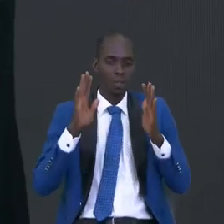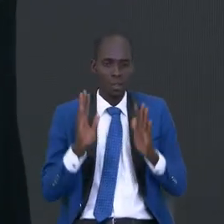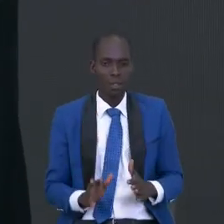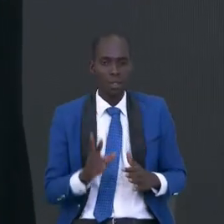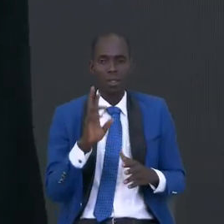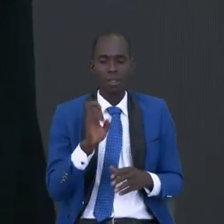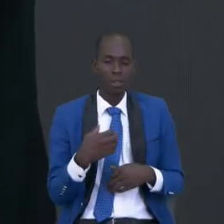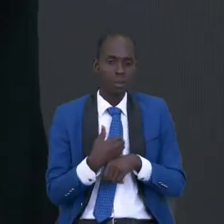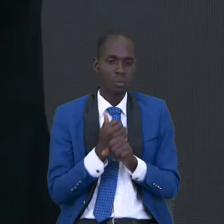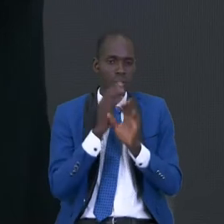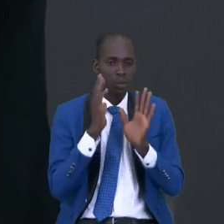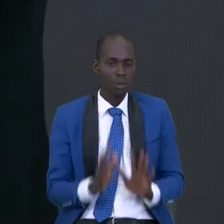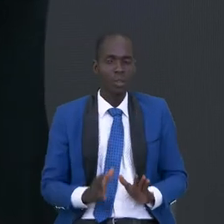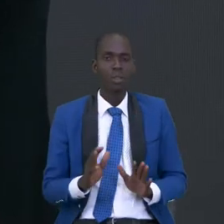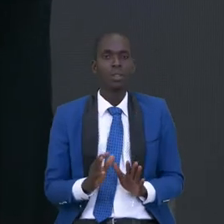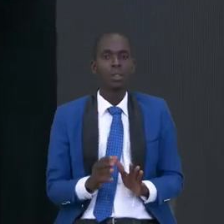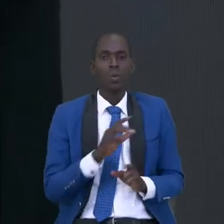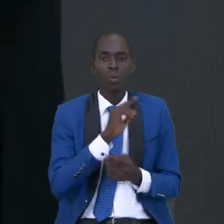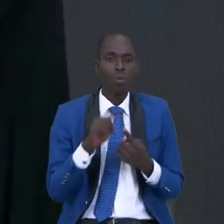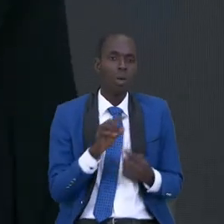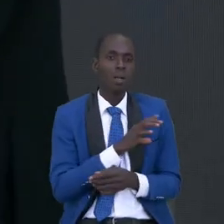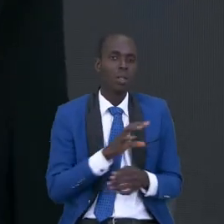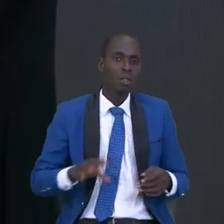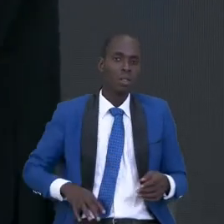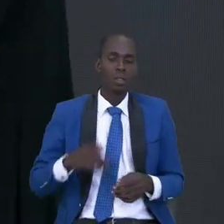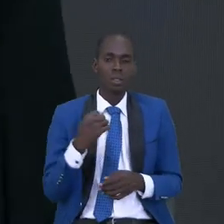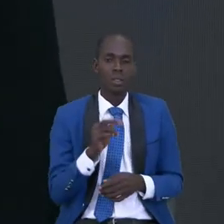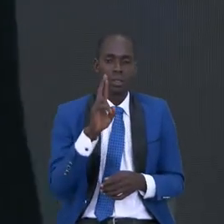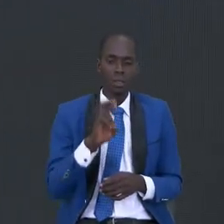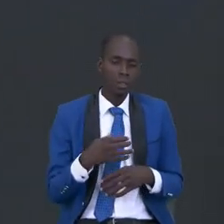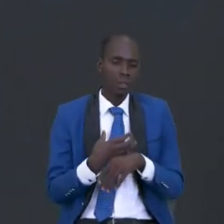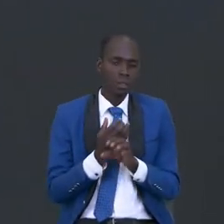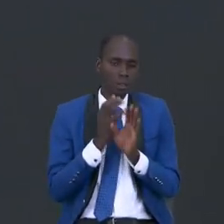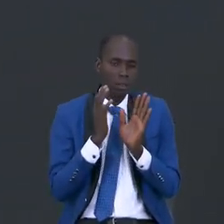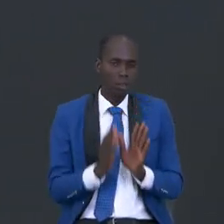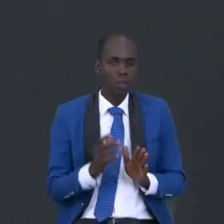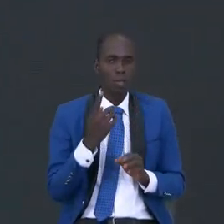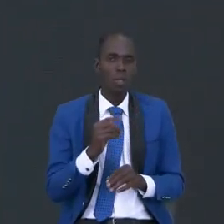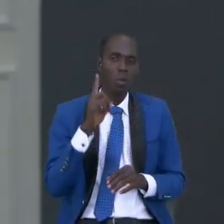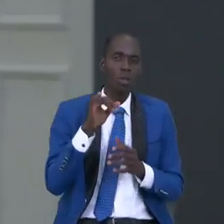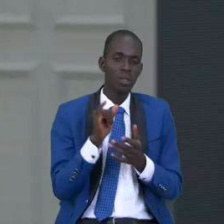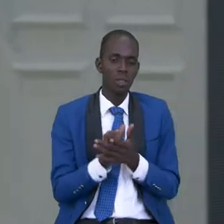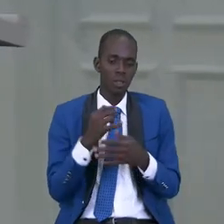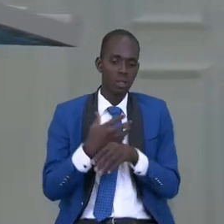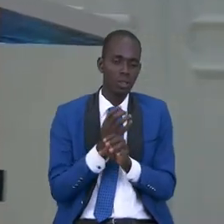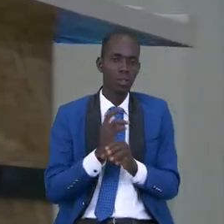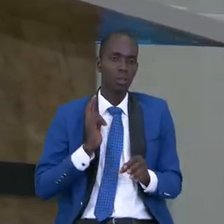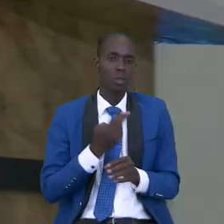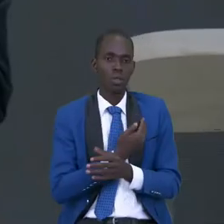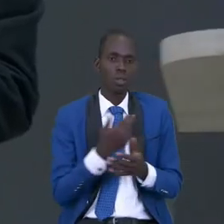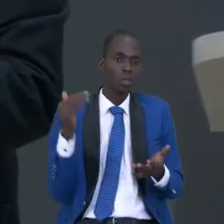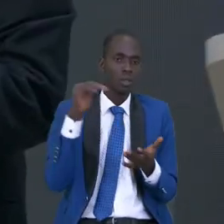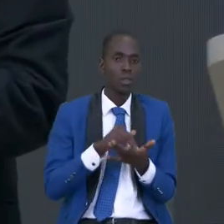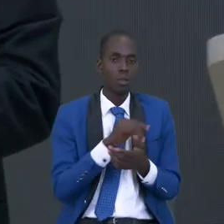when Christ, the reformer, when Christ, the recreator, the one that creates us all over again, when